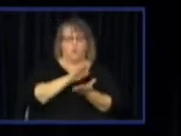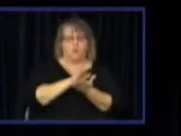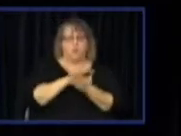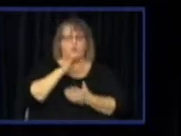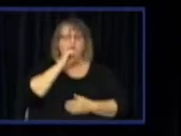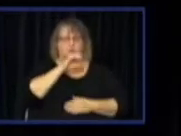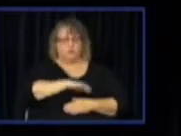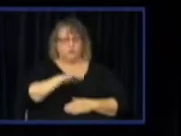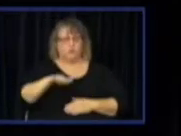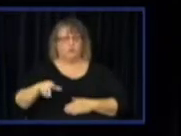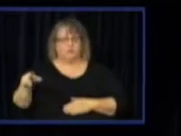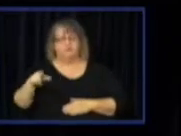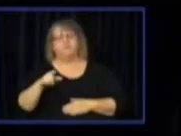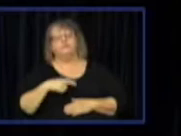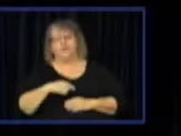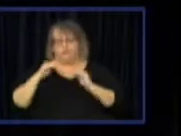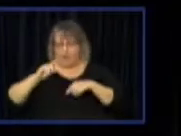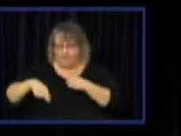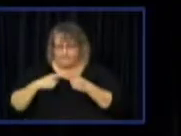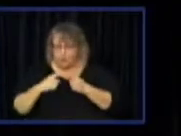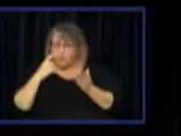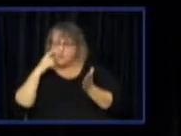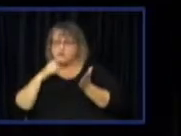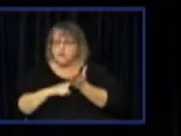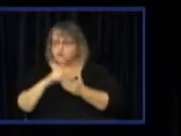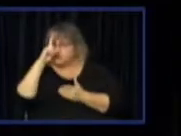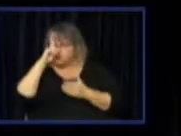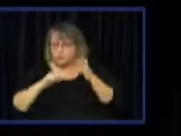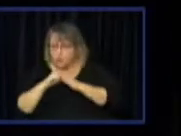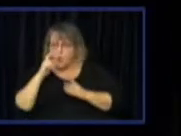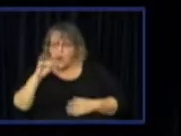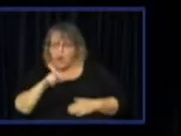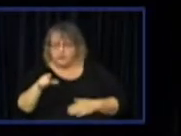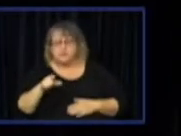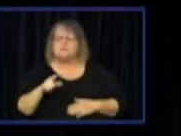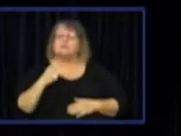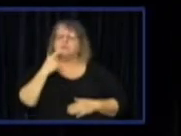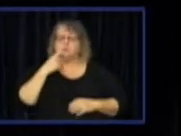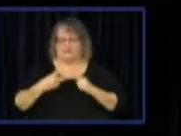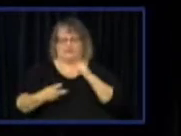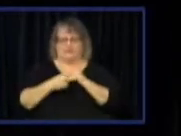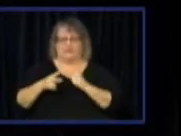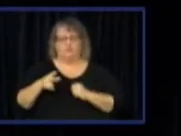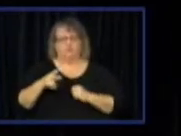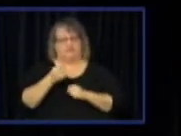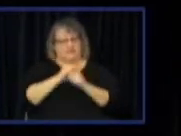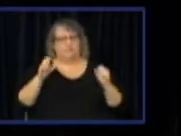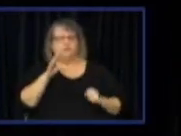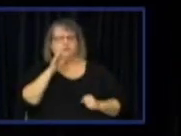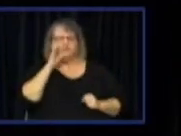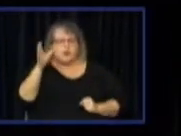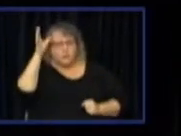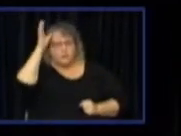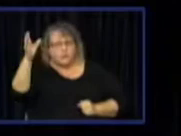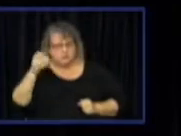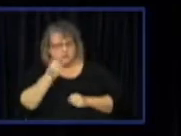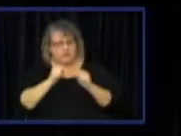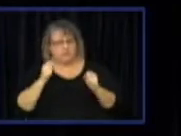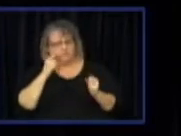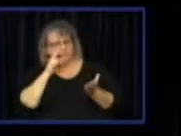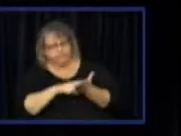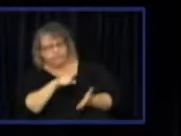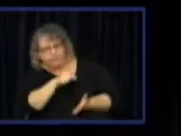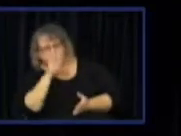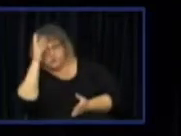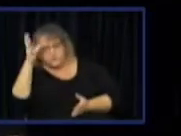school-age kids, if they were taught to recognize what a stroke looked like, might be able to really save their grandparents or their parents if they could see those stroke symptoms.